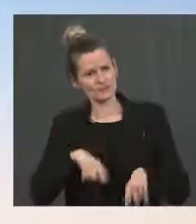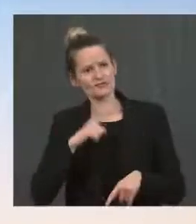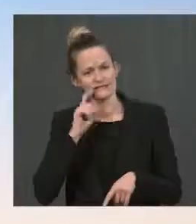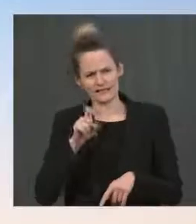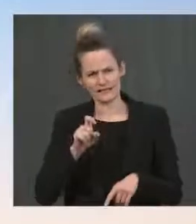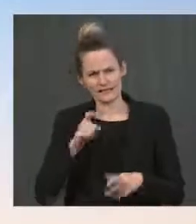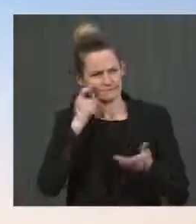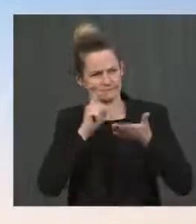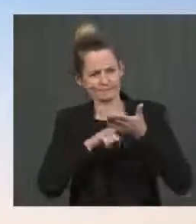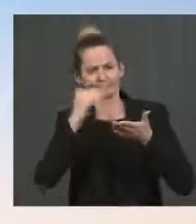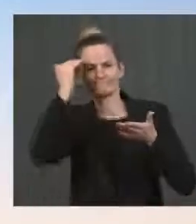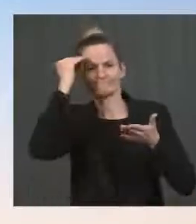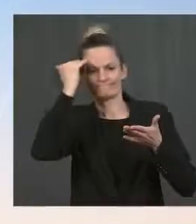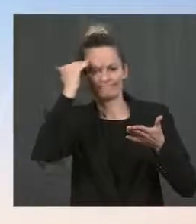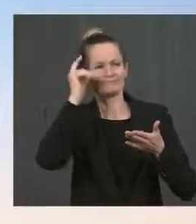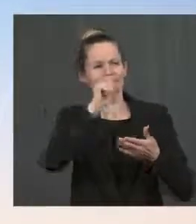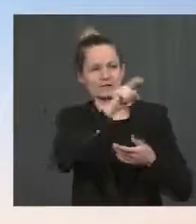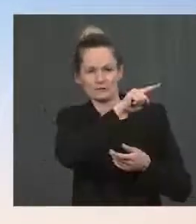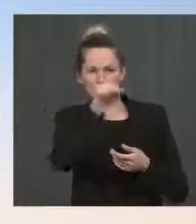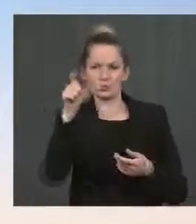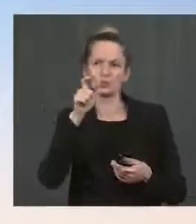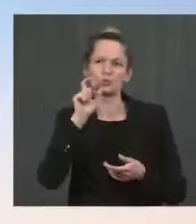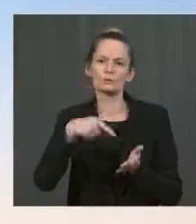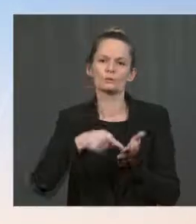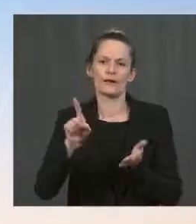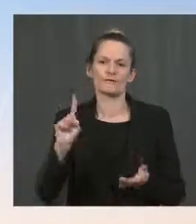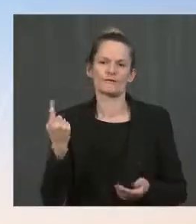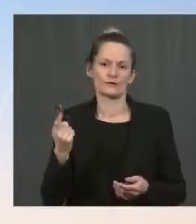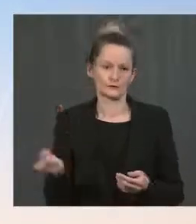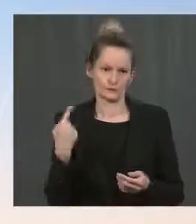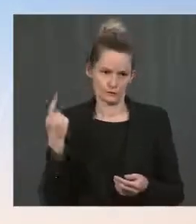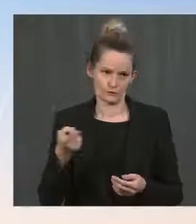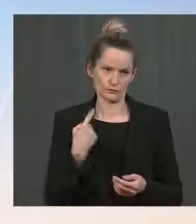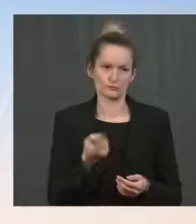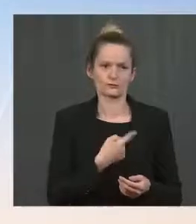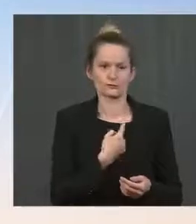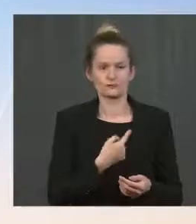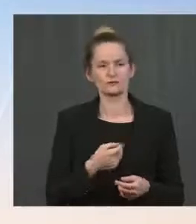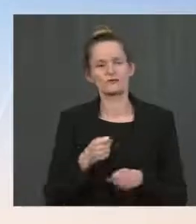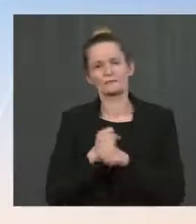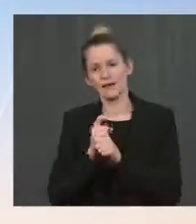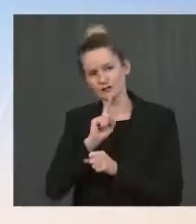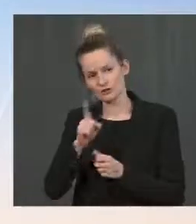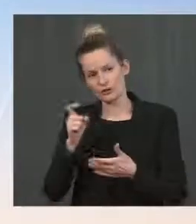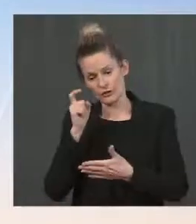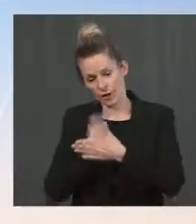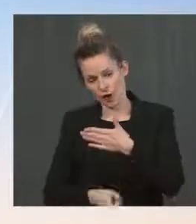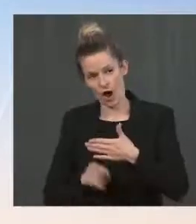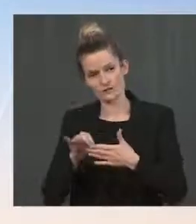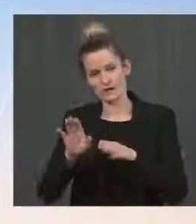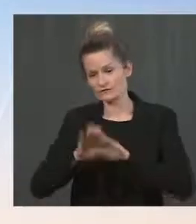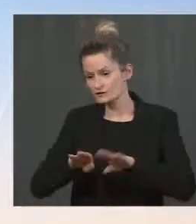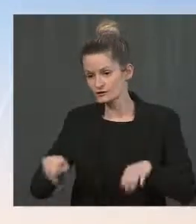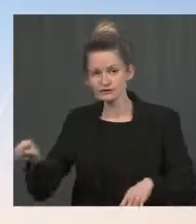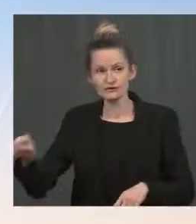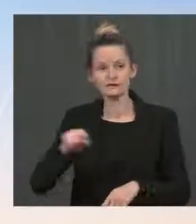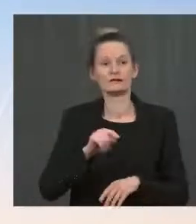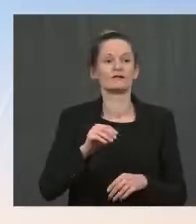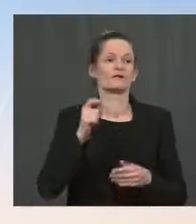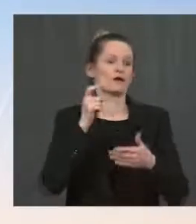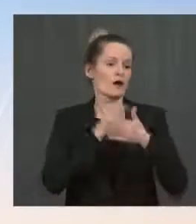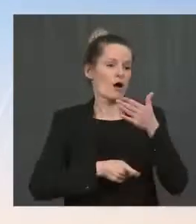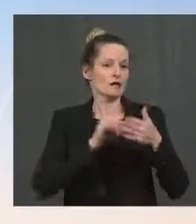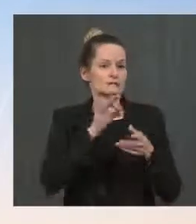costs for people in this country on elder care, child care, cost of college, or whether you're going to prevent or allow